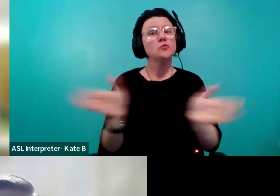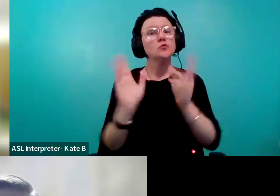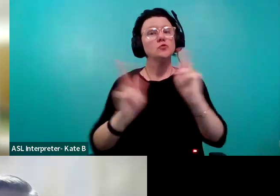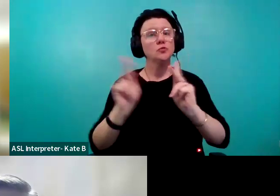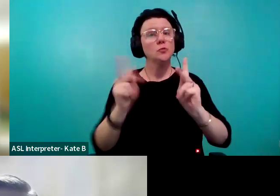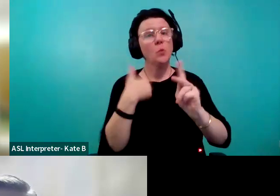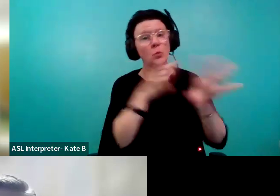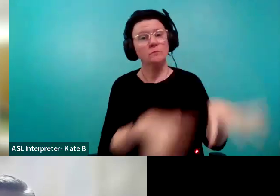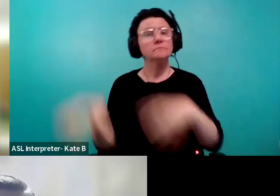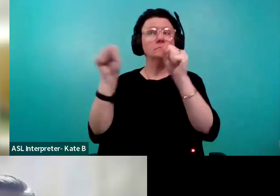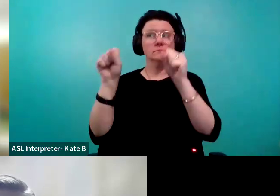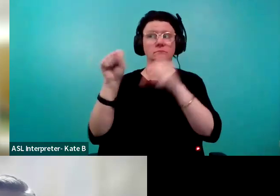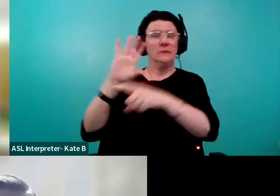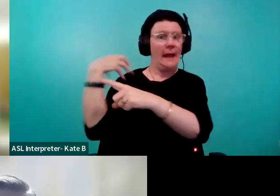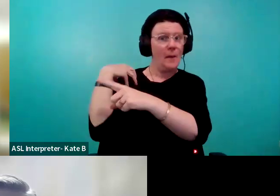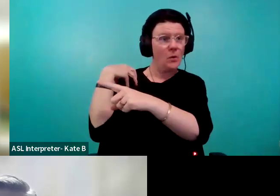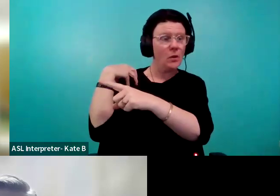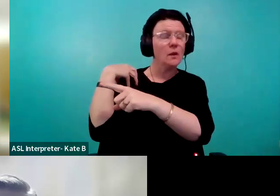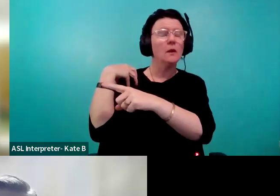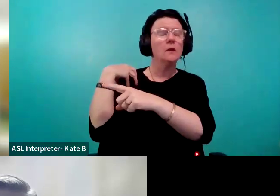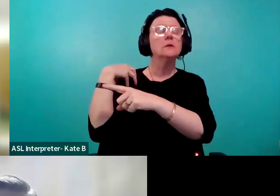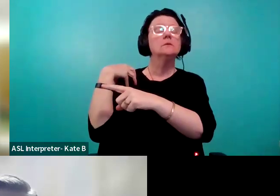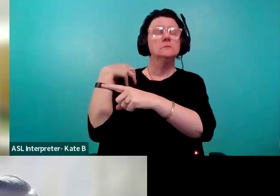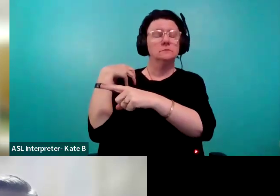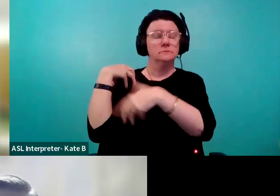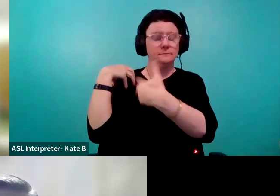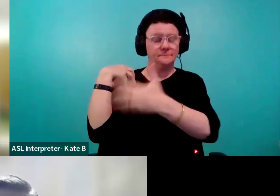we host at the Capitol. We have groups that we help